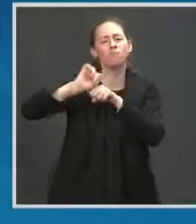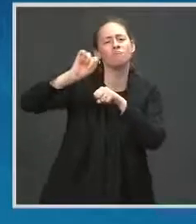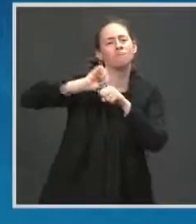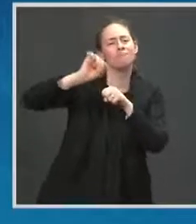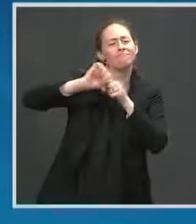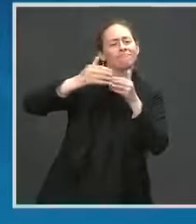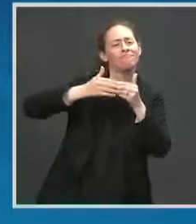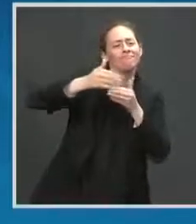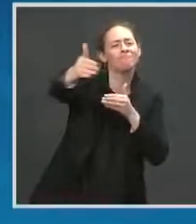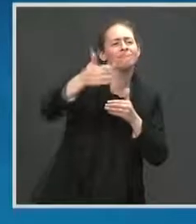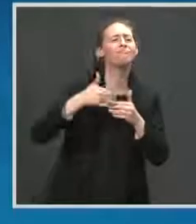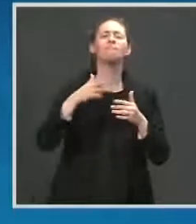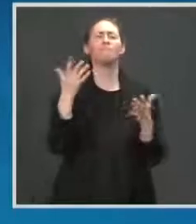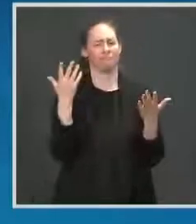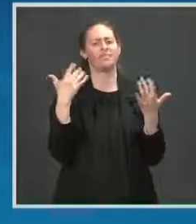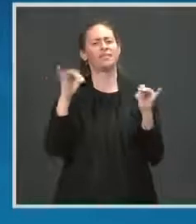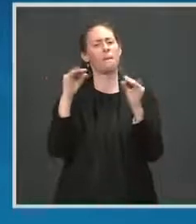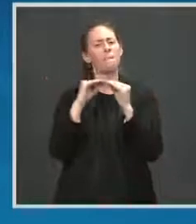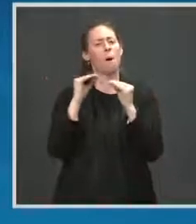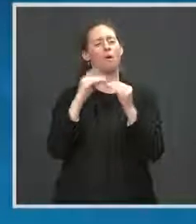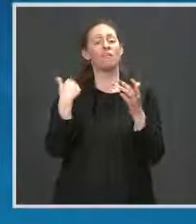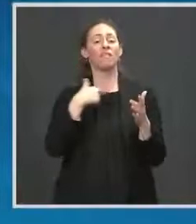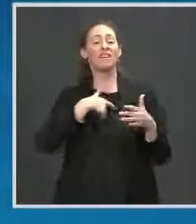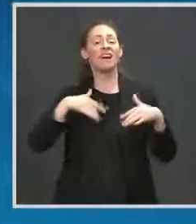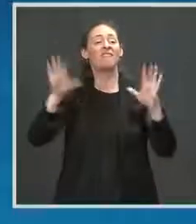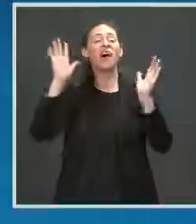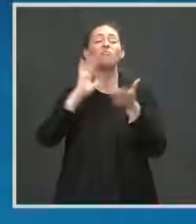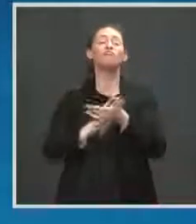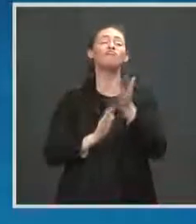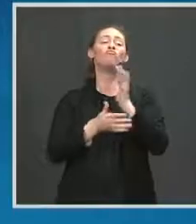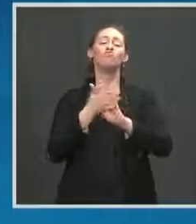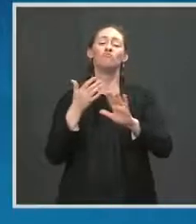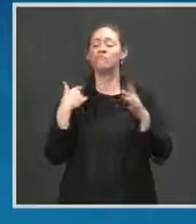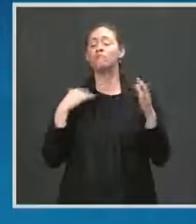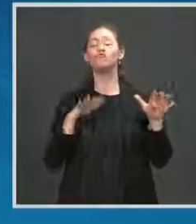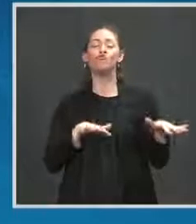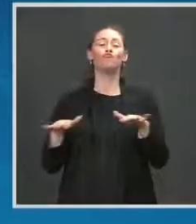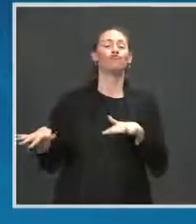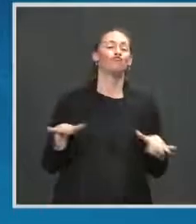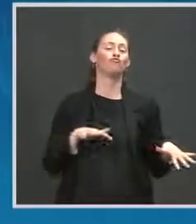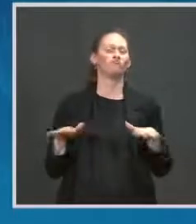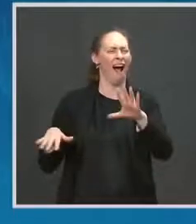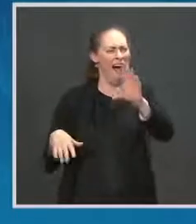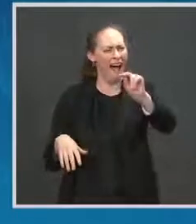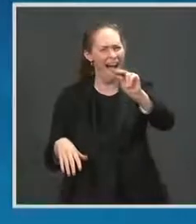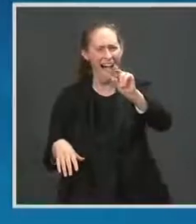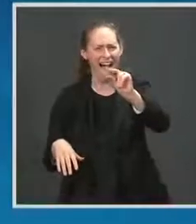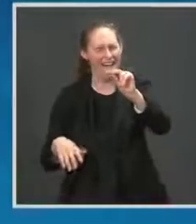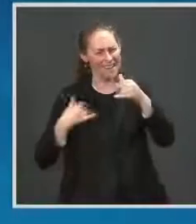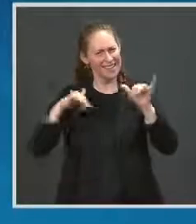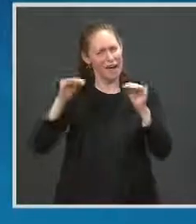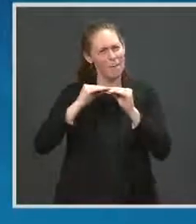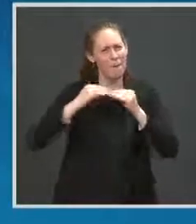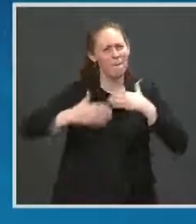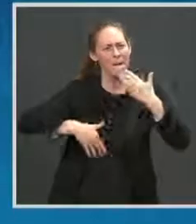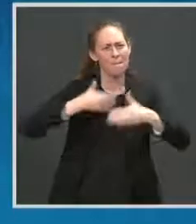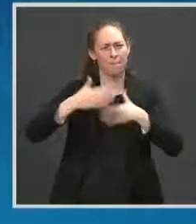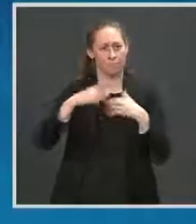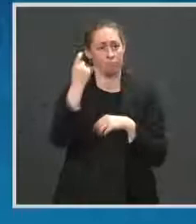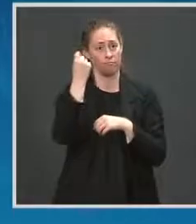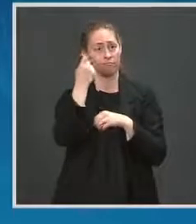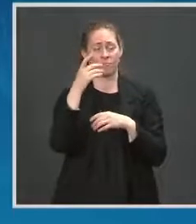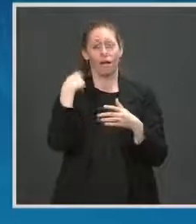not going to take it slow. And we are not going to take it one step at a